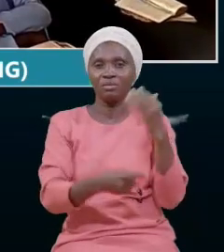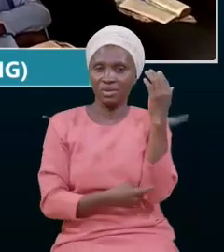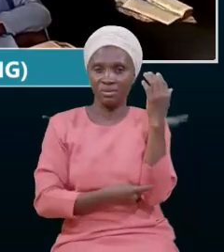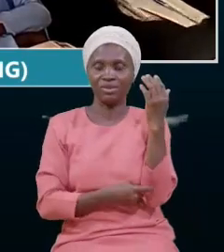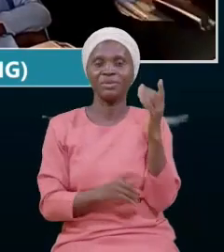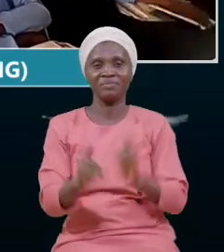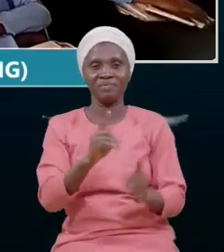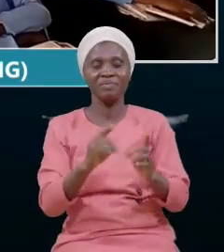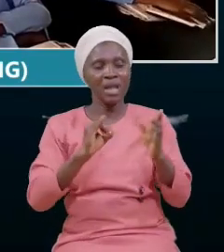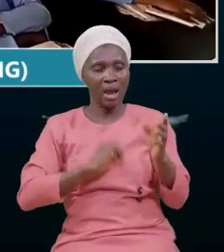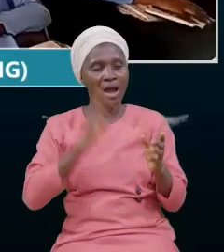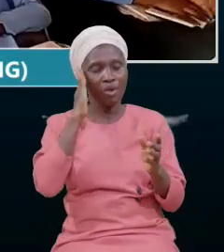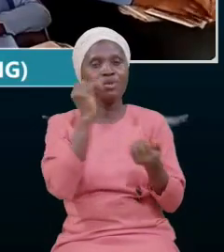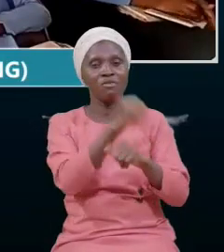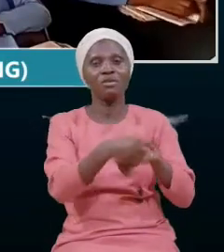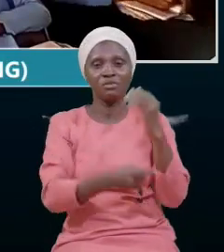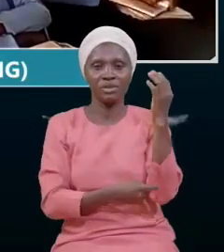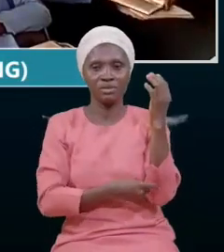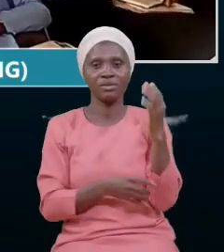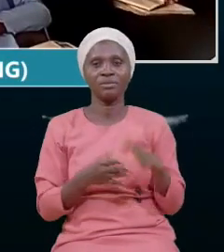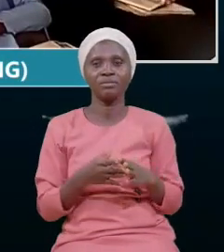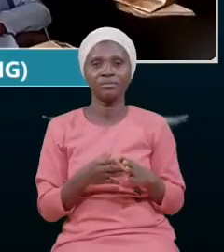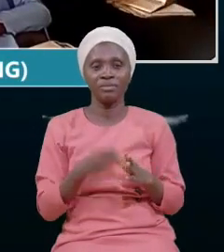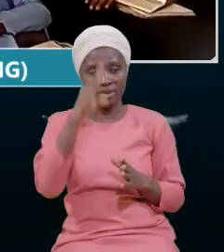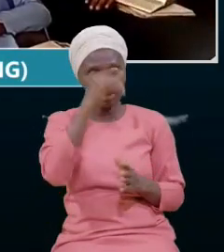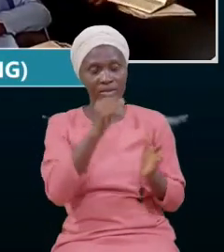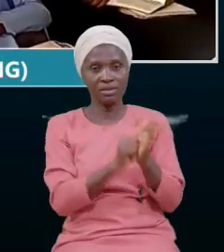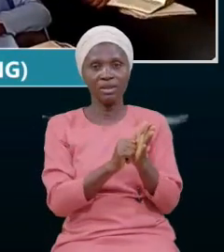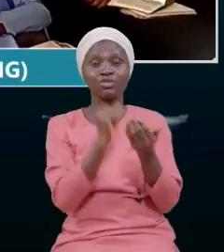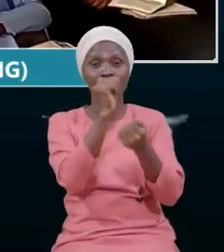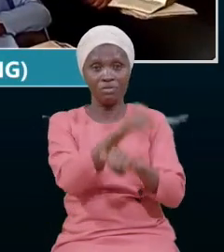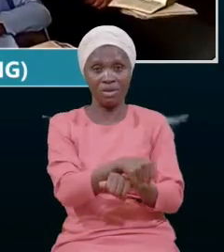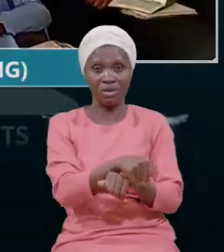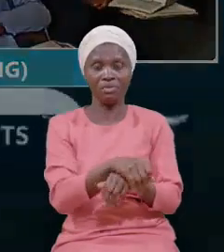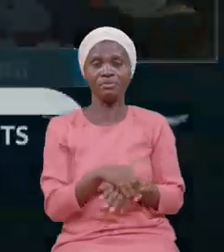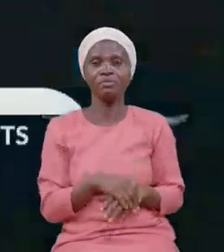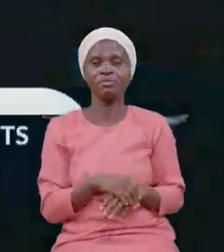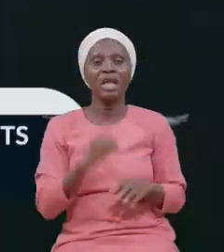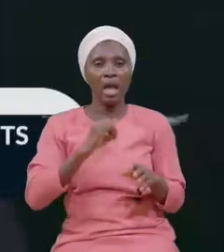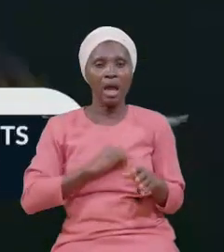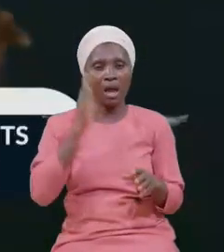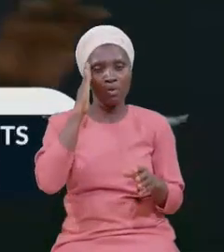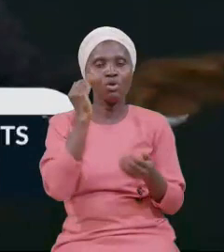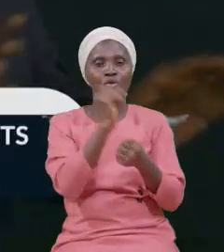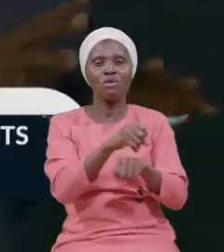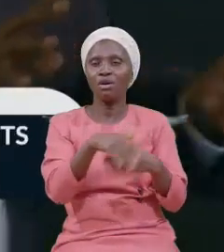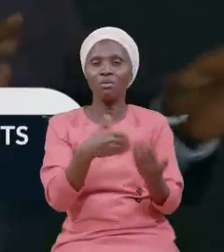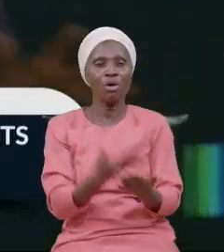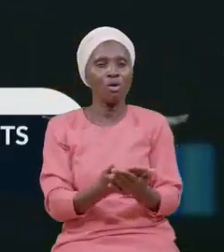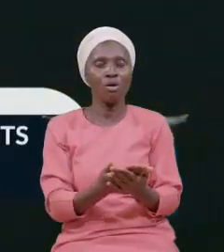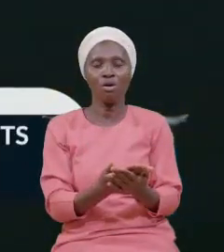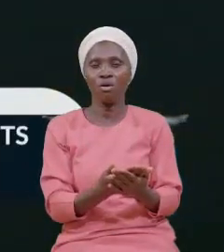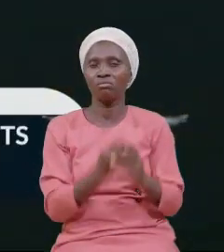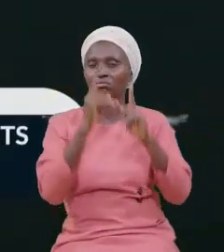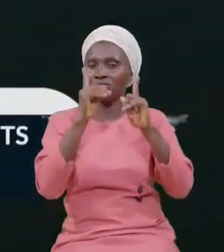He that overcometh, I will overcome all trials. You know, all those things that come